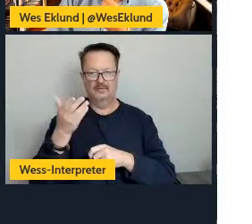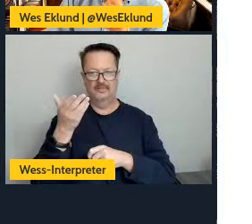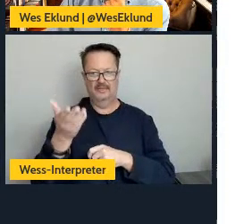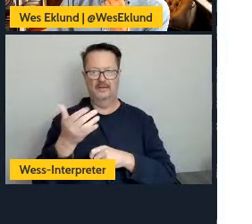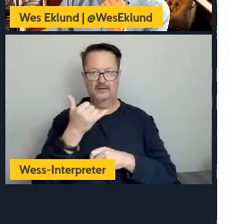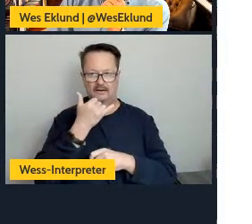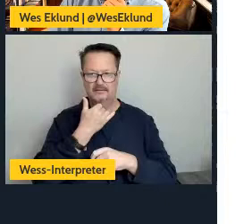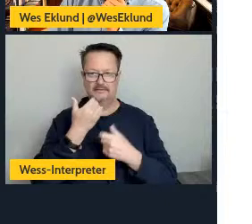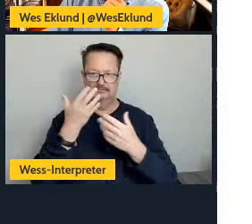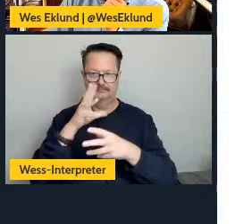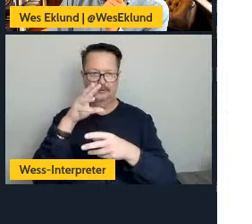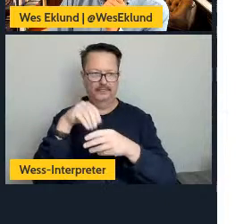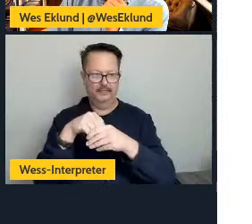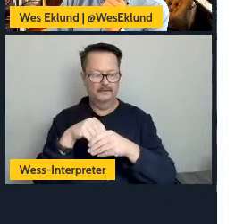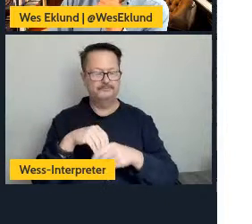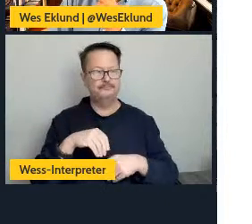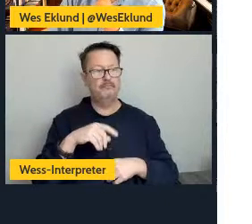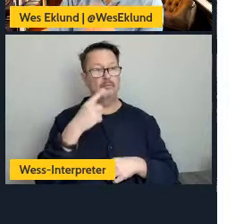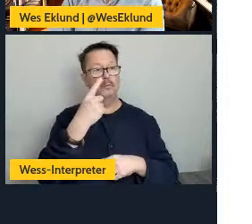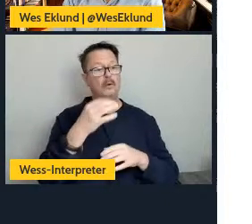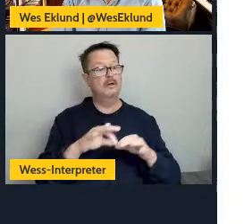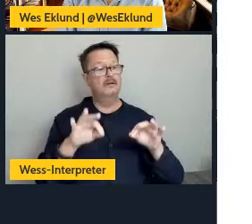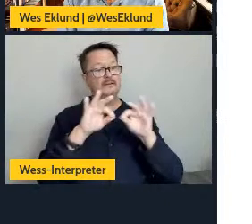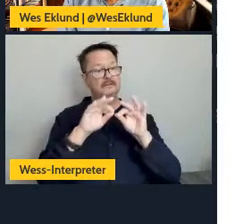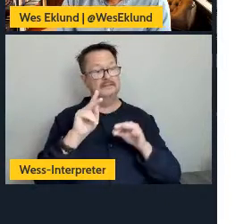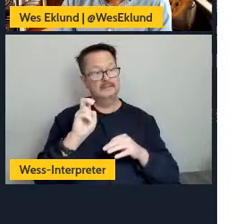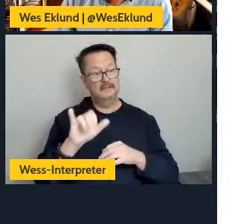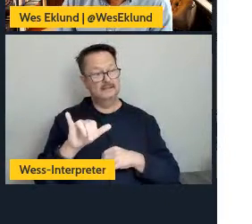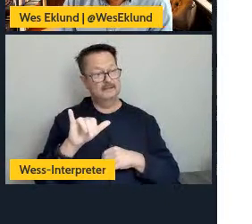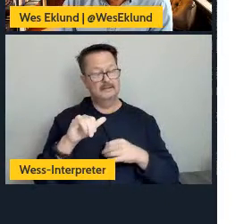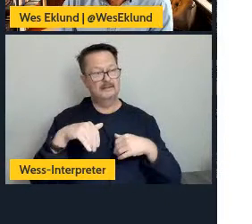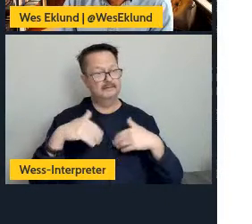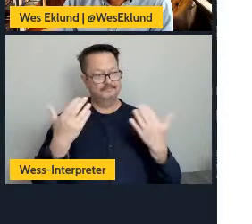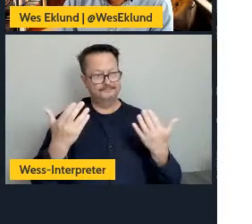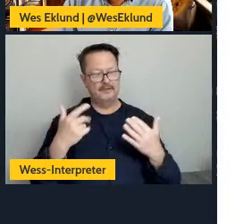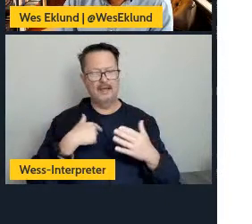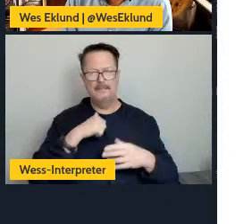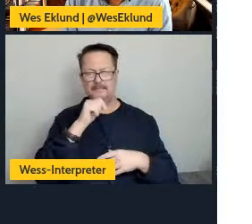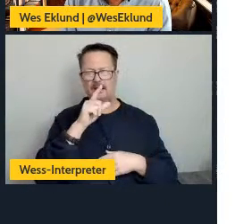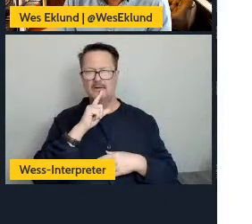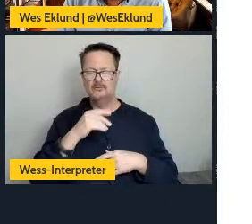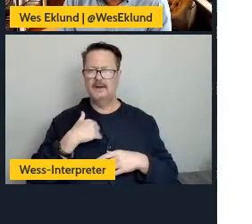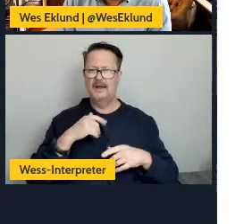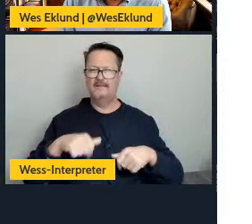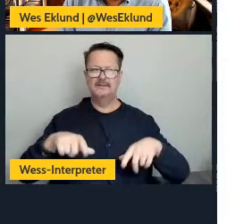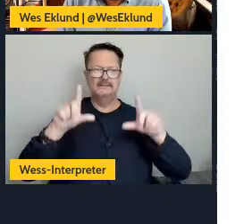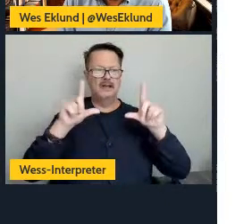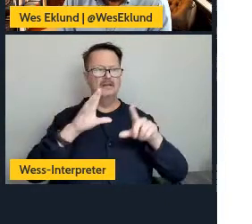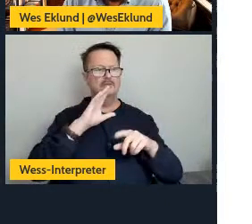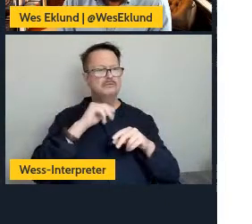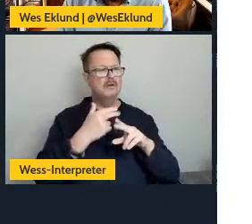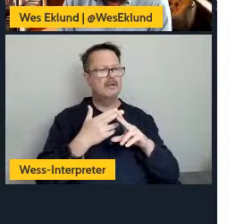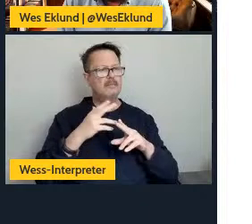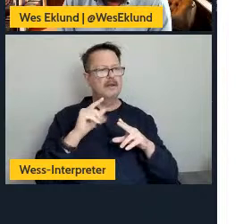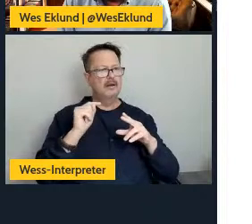One thing that's key here is, I'm not sure if I have a slide for this, is talking about